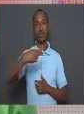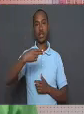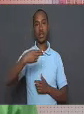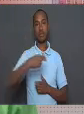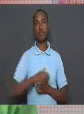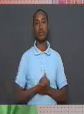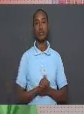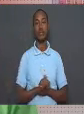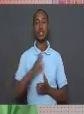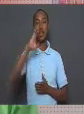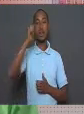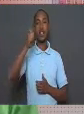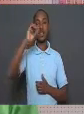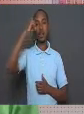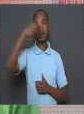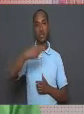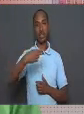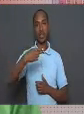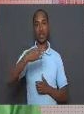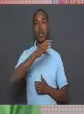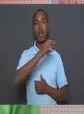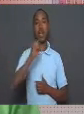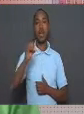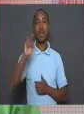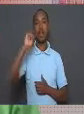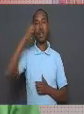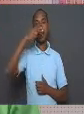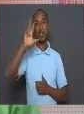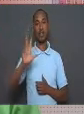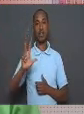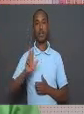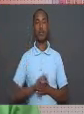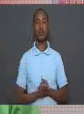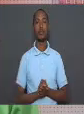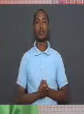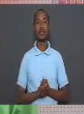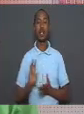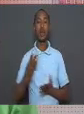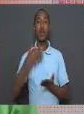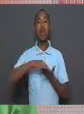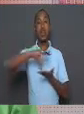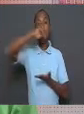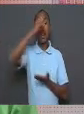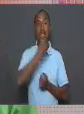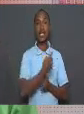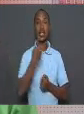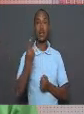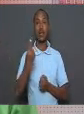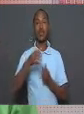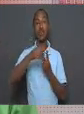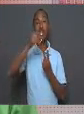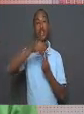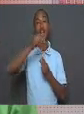hydroxide, calcium hydroxide, and ammonia. We also learned some of the